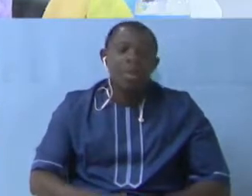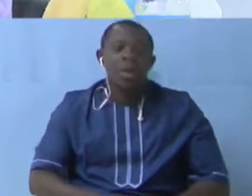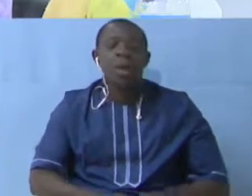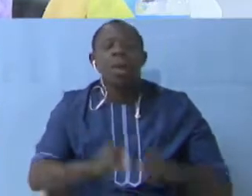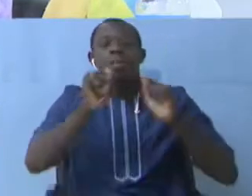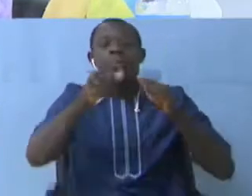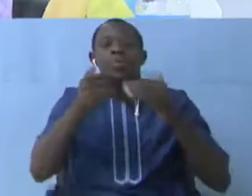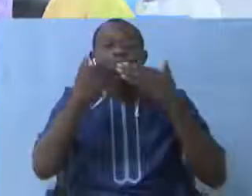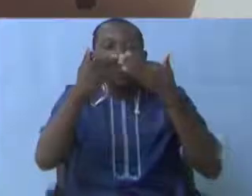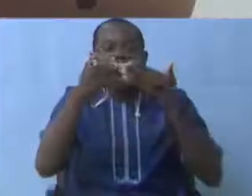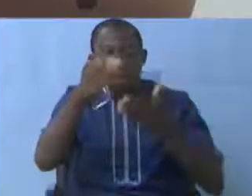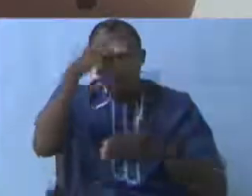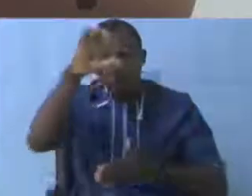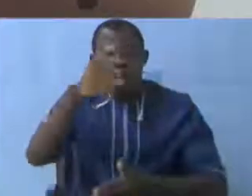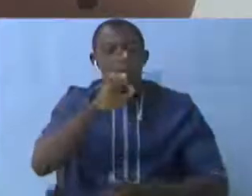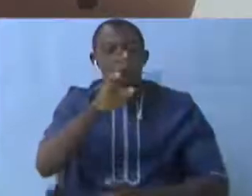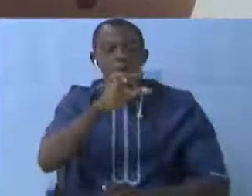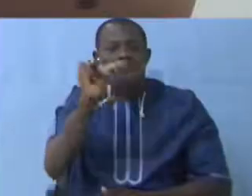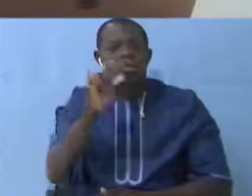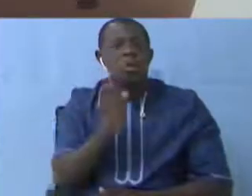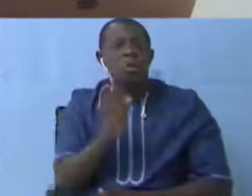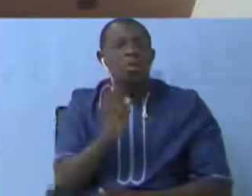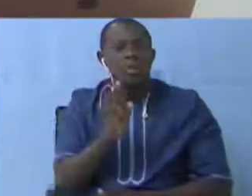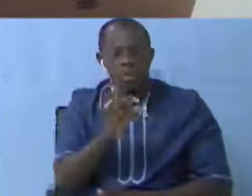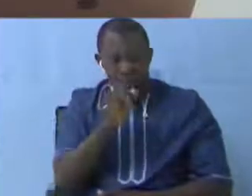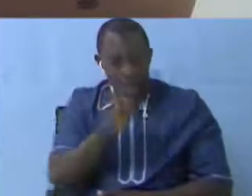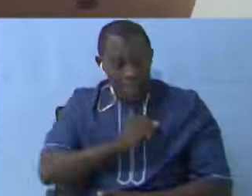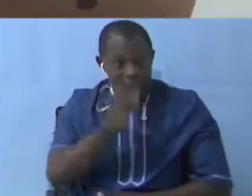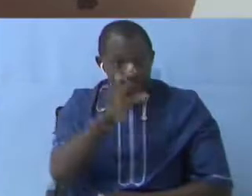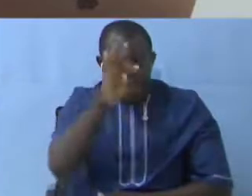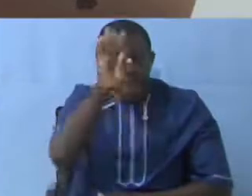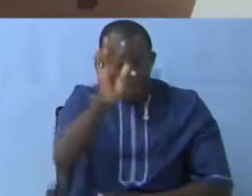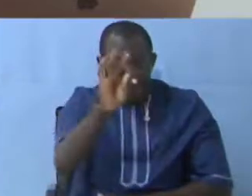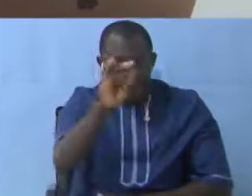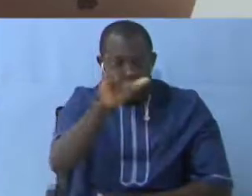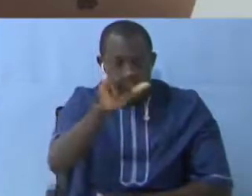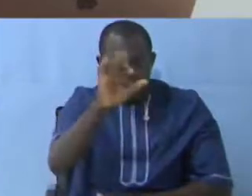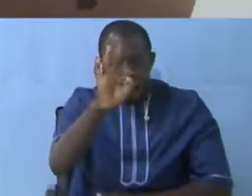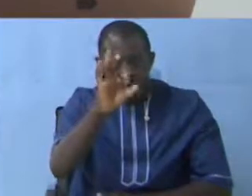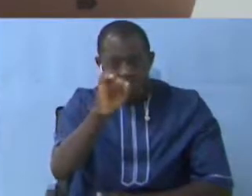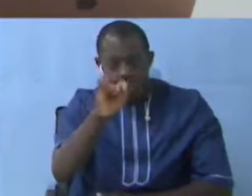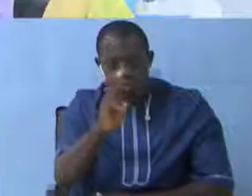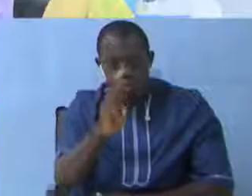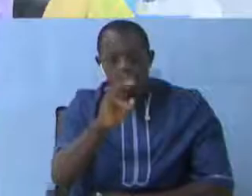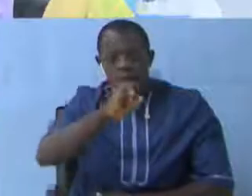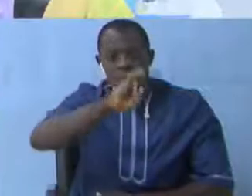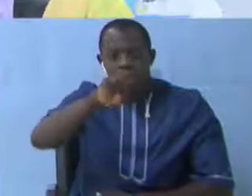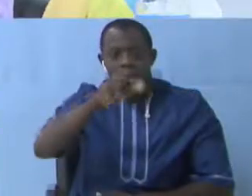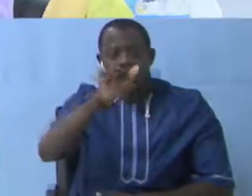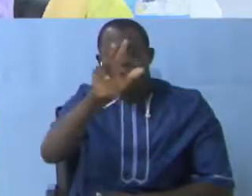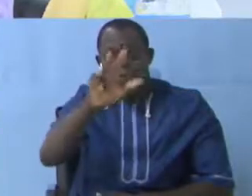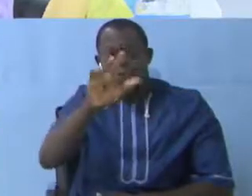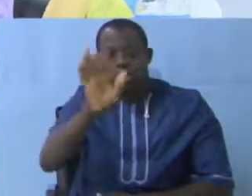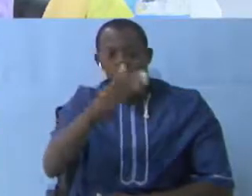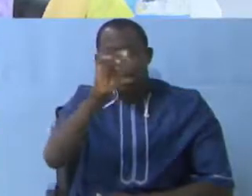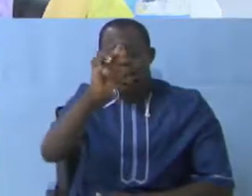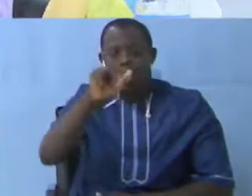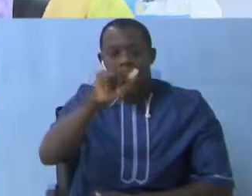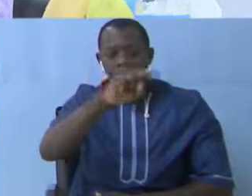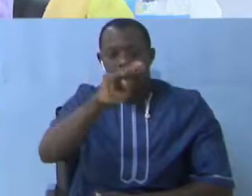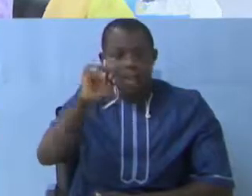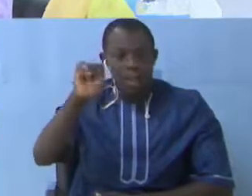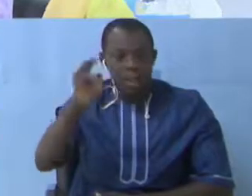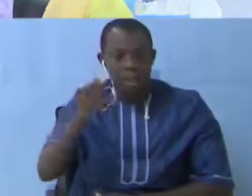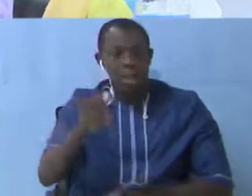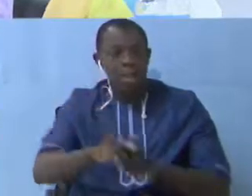that journalist? That's Fatou Jaw Mane. kooku Fatou Jaw Mane la. And her court case dragged so much